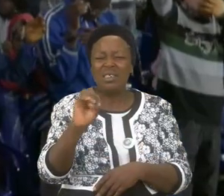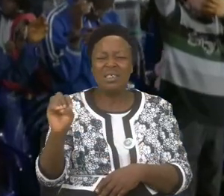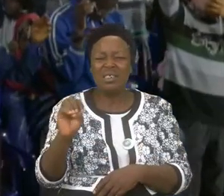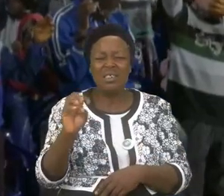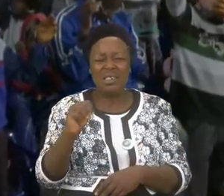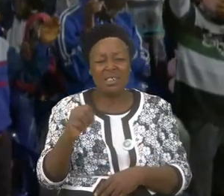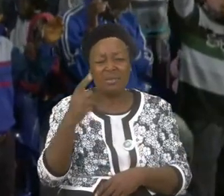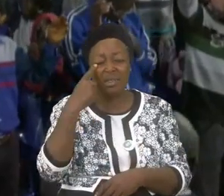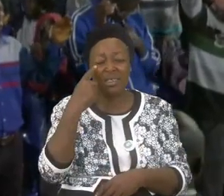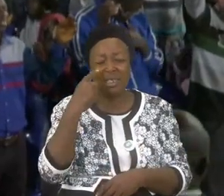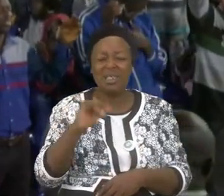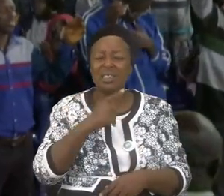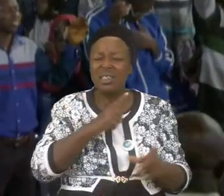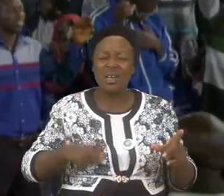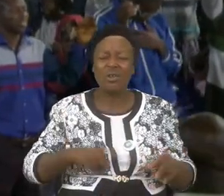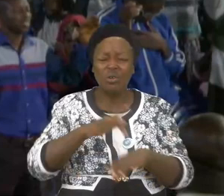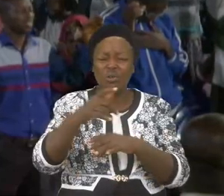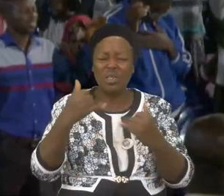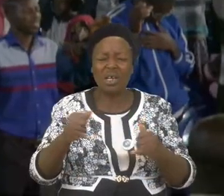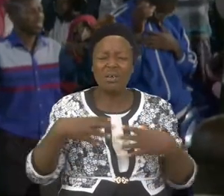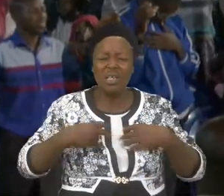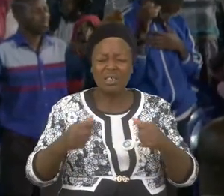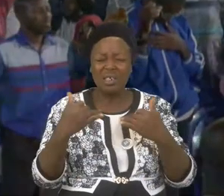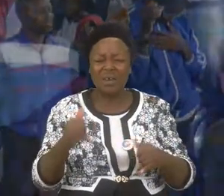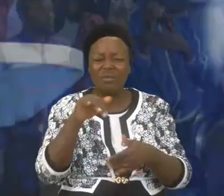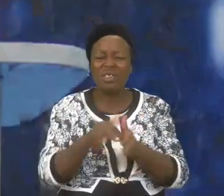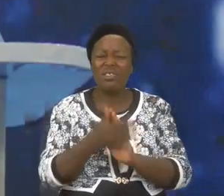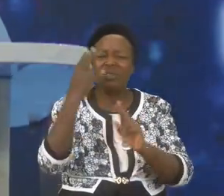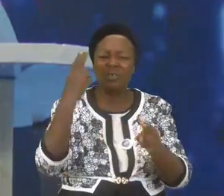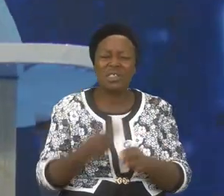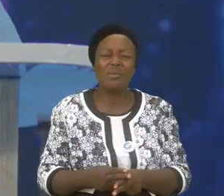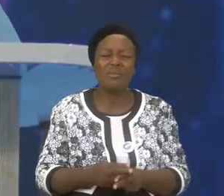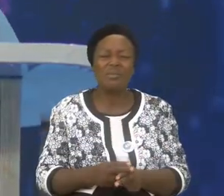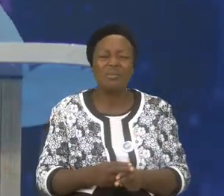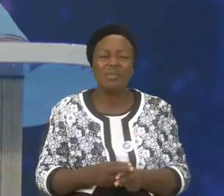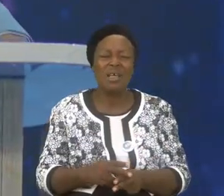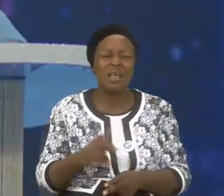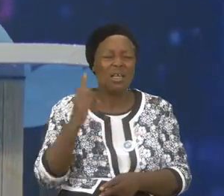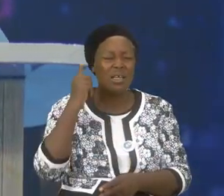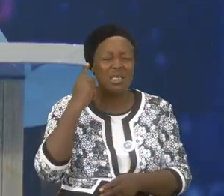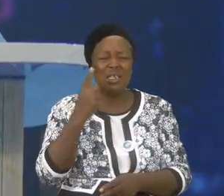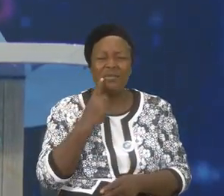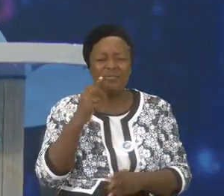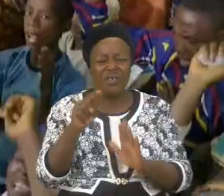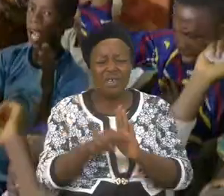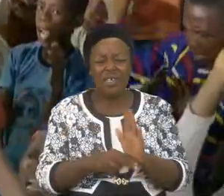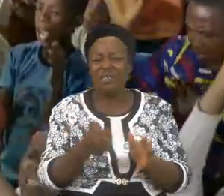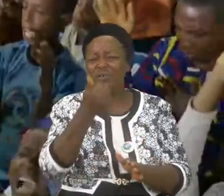name. Deafness, dumbness, you are healed now in Jesus'